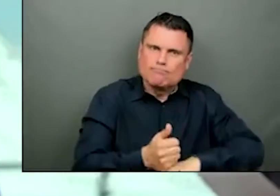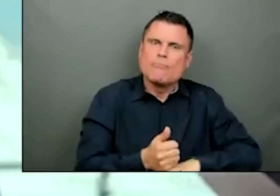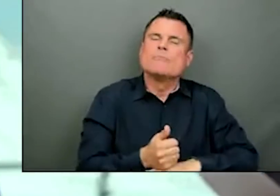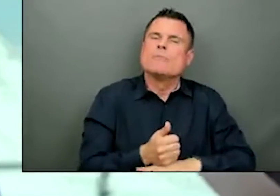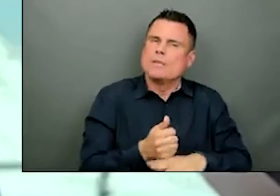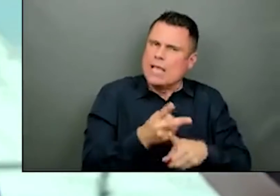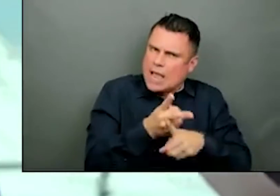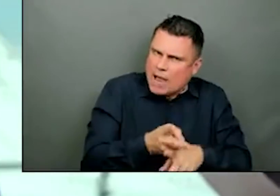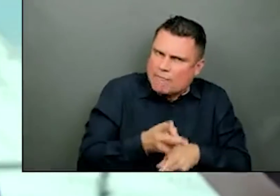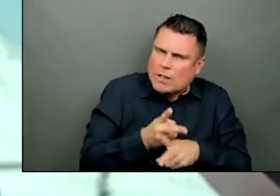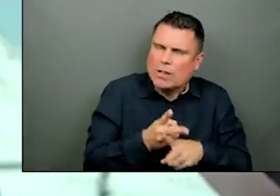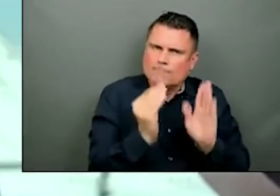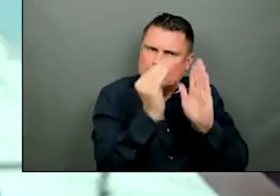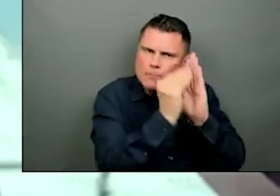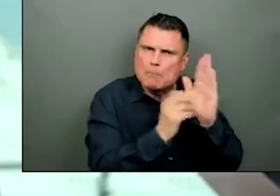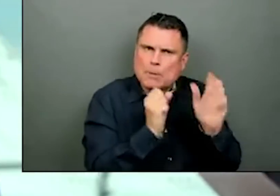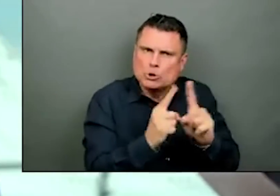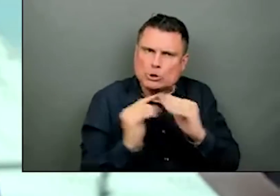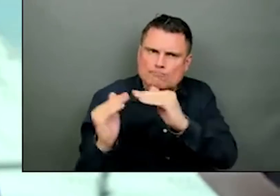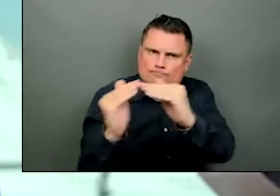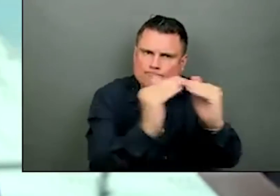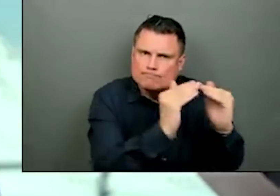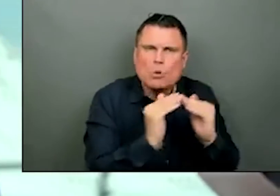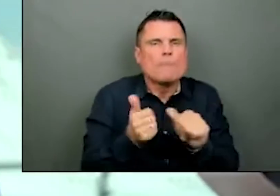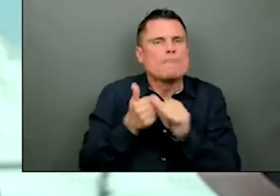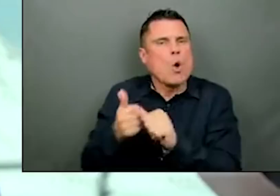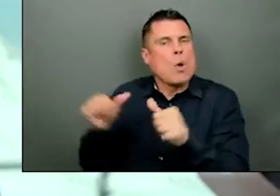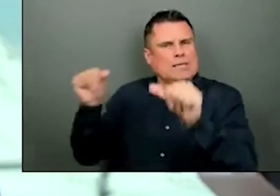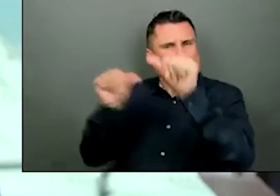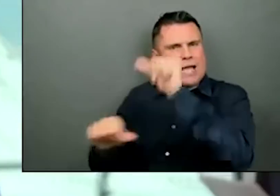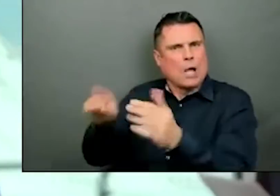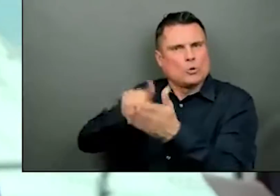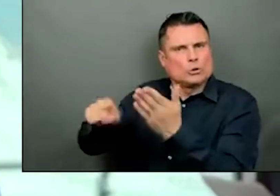protected as all of us are vaccinated.